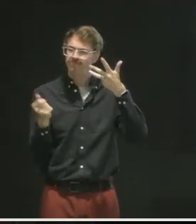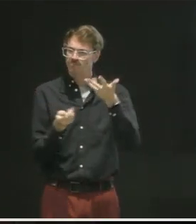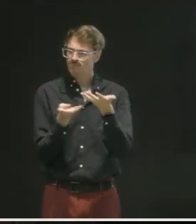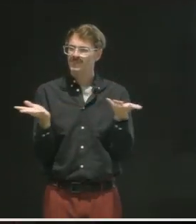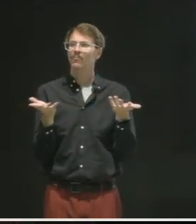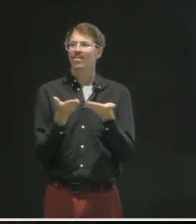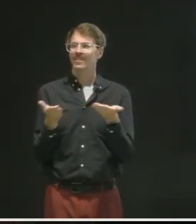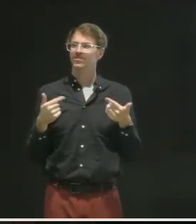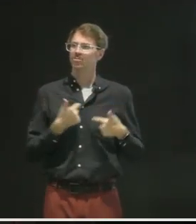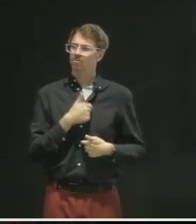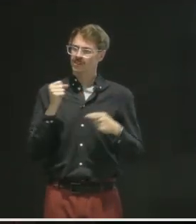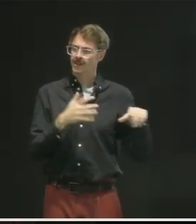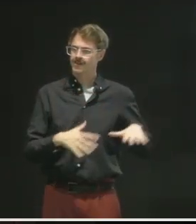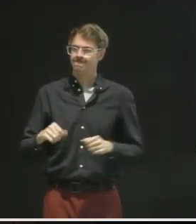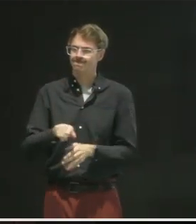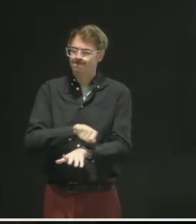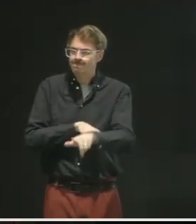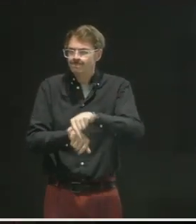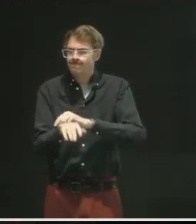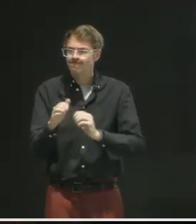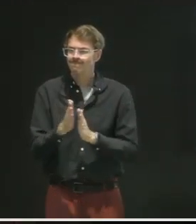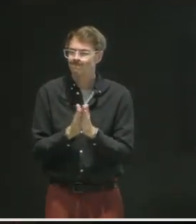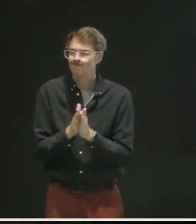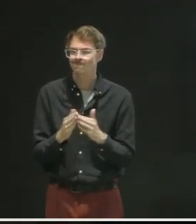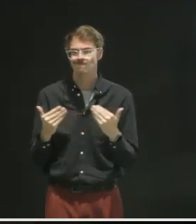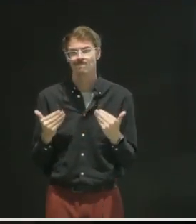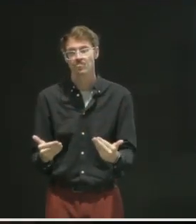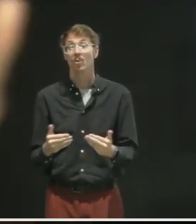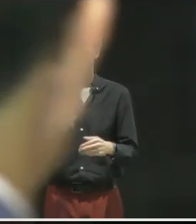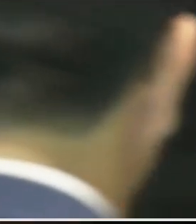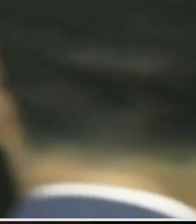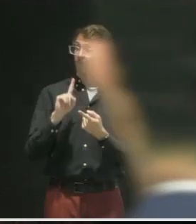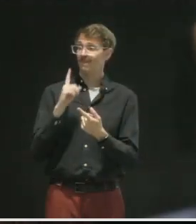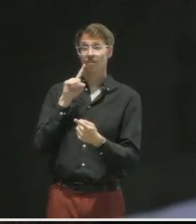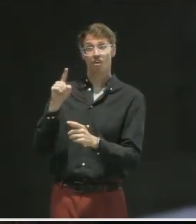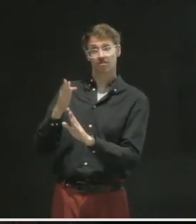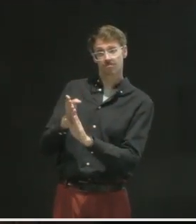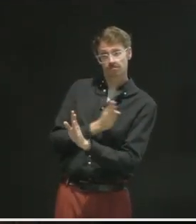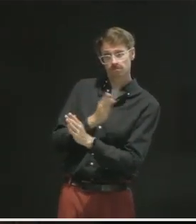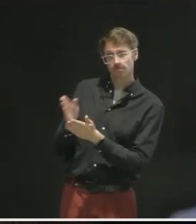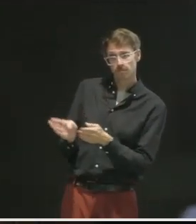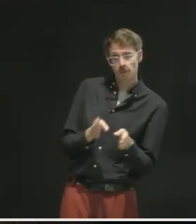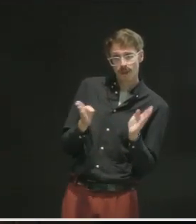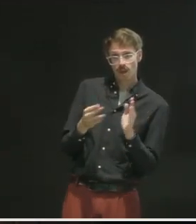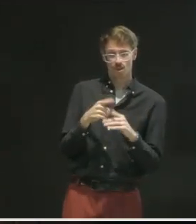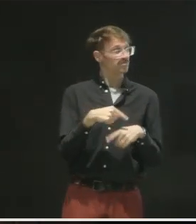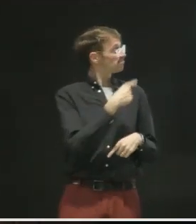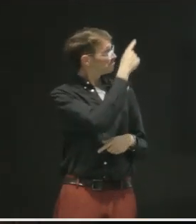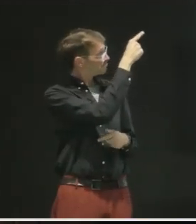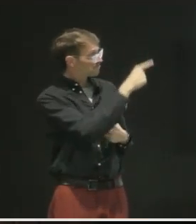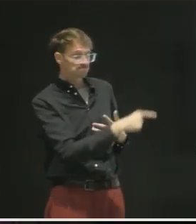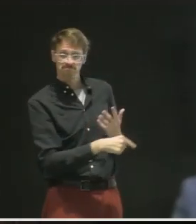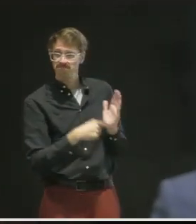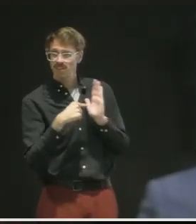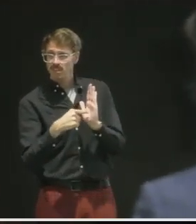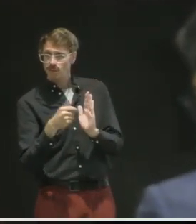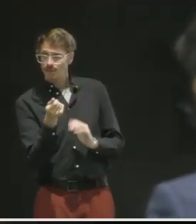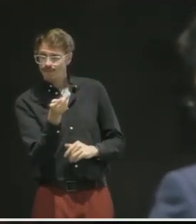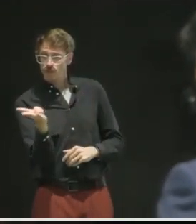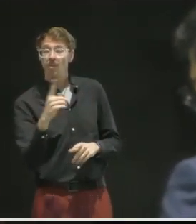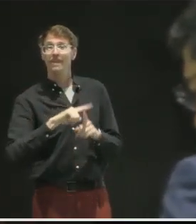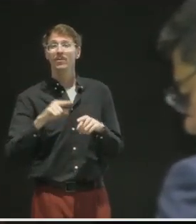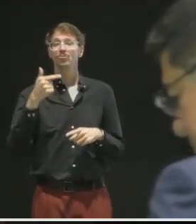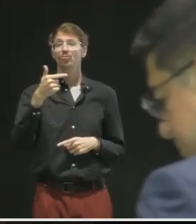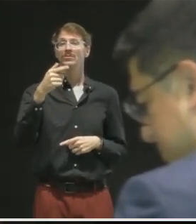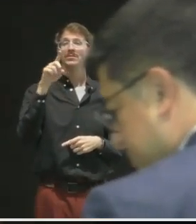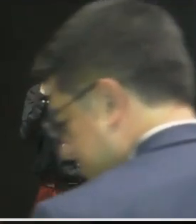There's several things that can be done in preparedness, and I'm giving you an example here of a few, but the